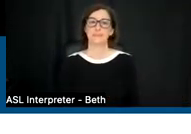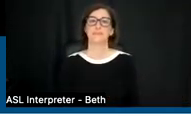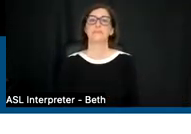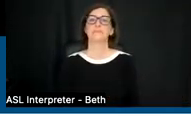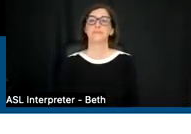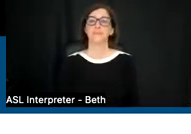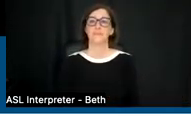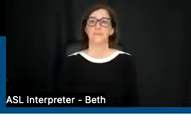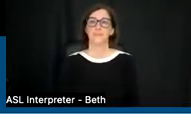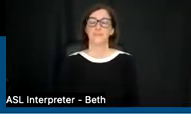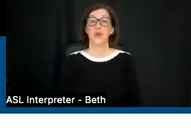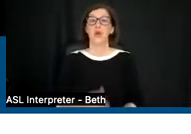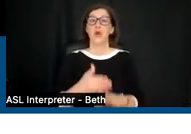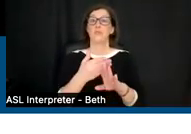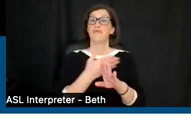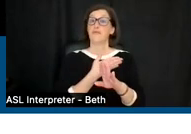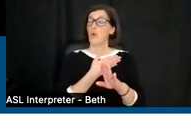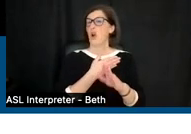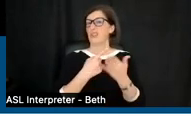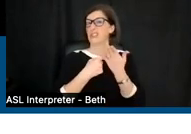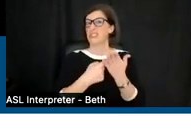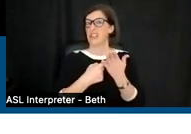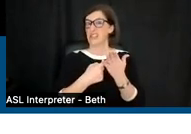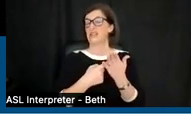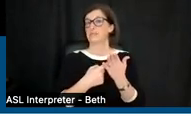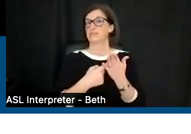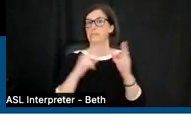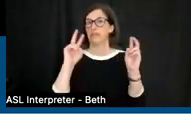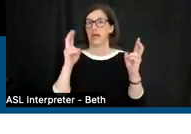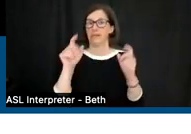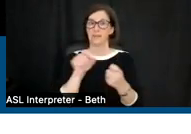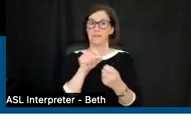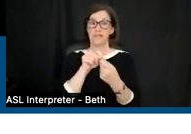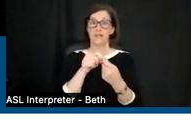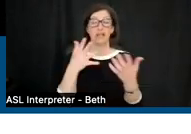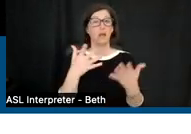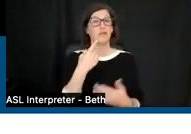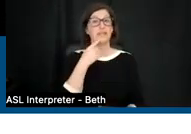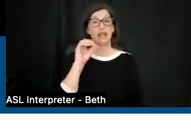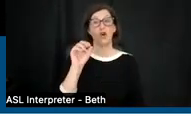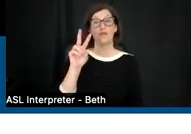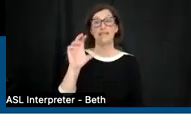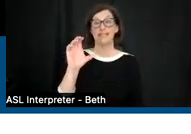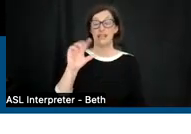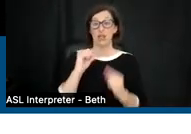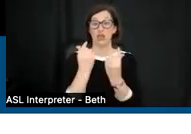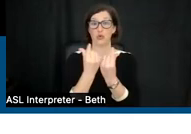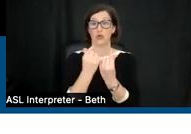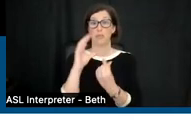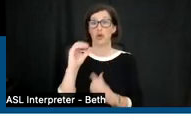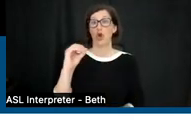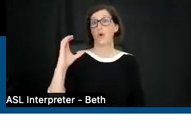Before leaving this topic, I would also like to mention that the OVC Task Force